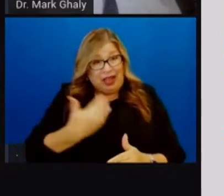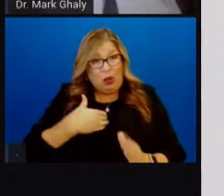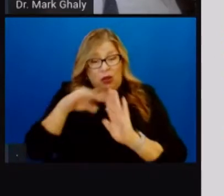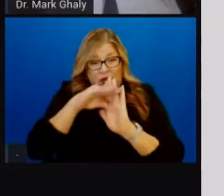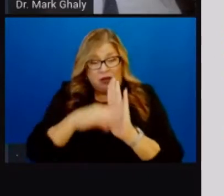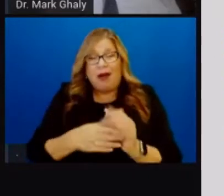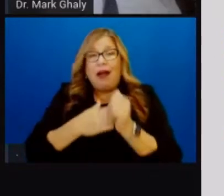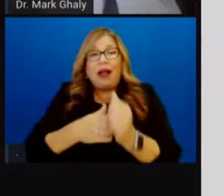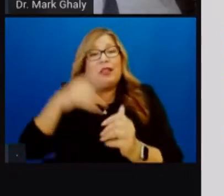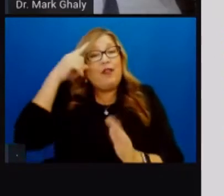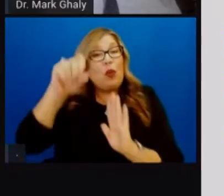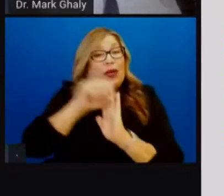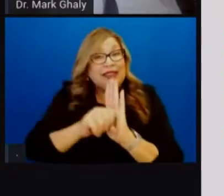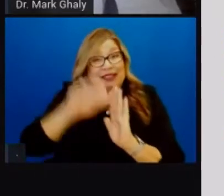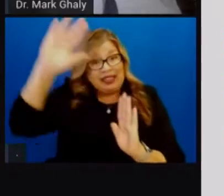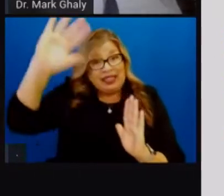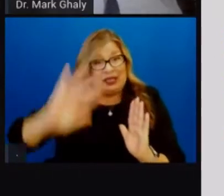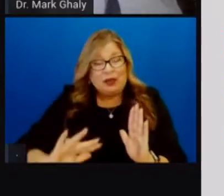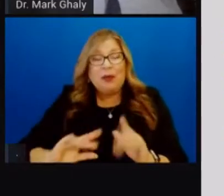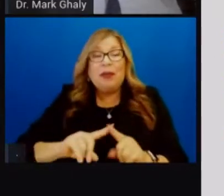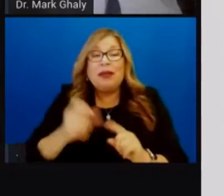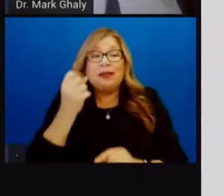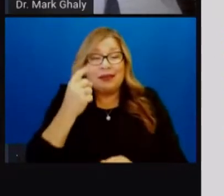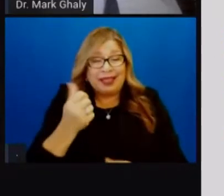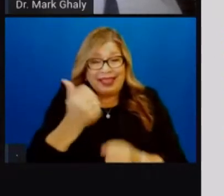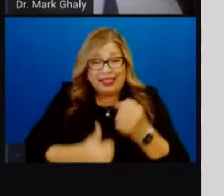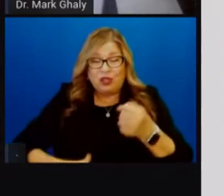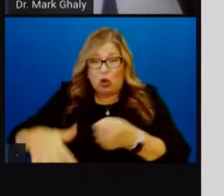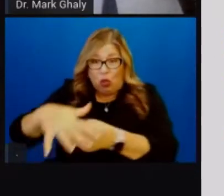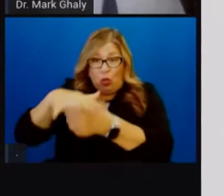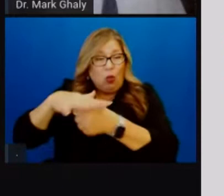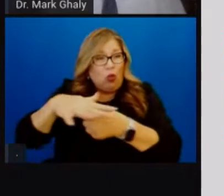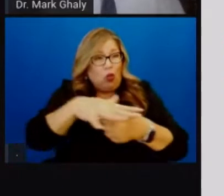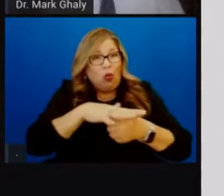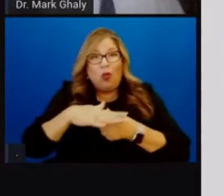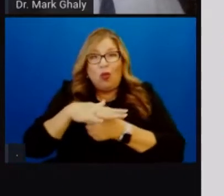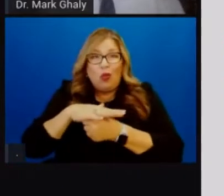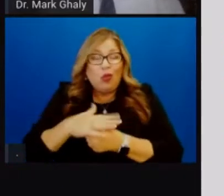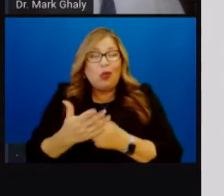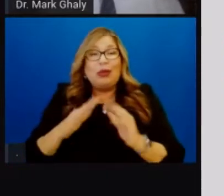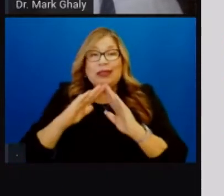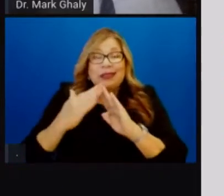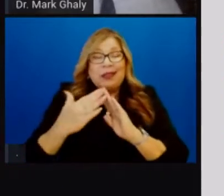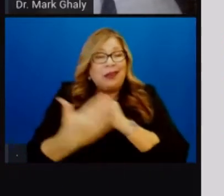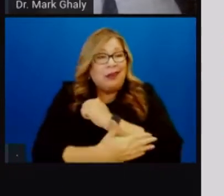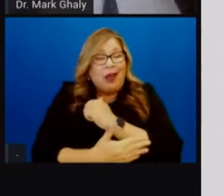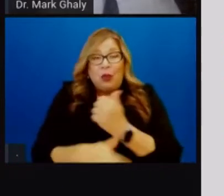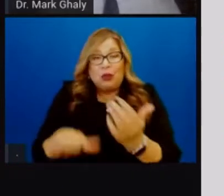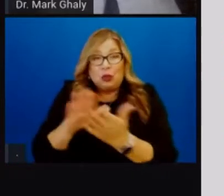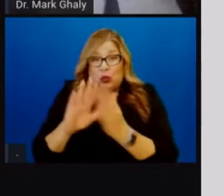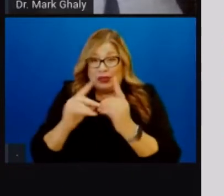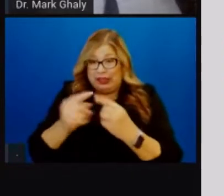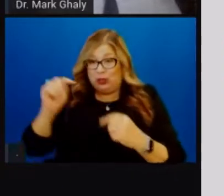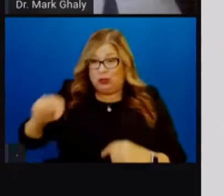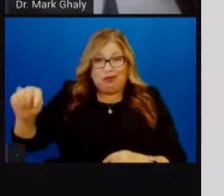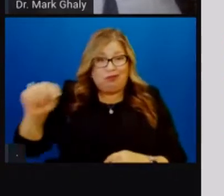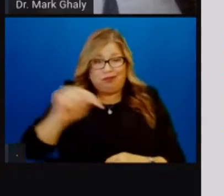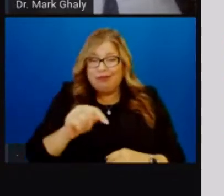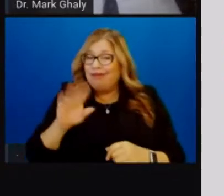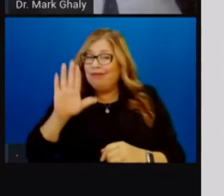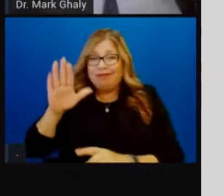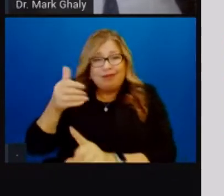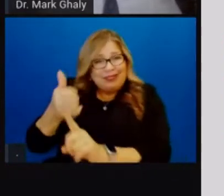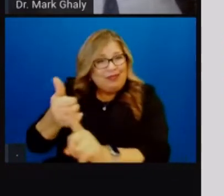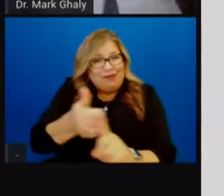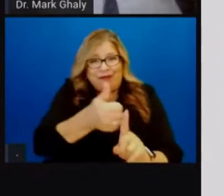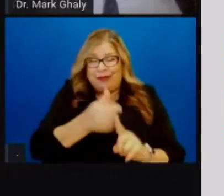jurisdictions, local health jurisdictions, in the case schools and school districts, may decide to keep or add